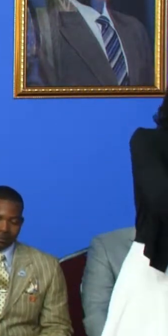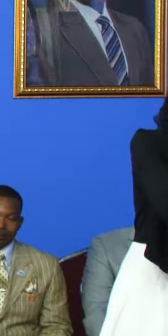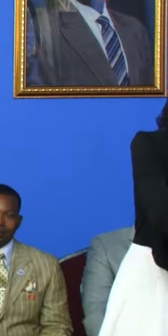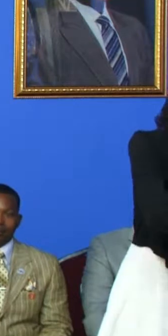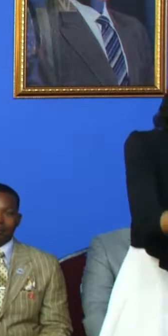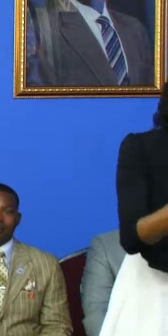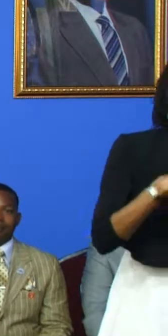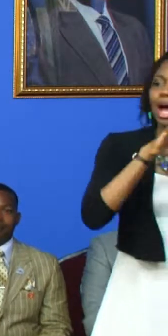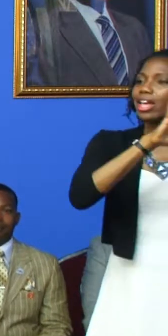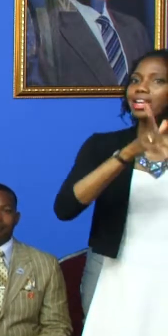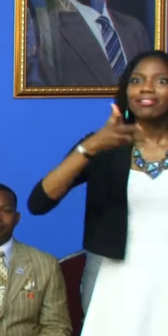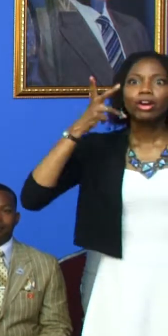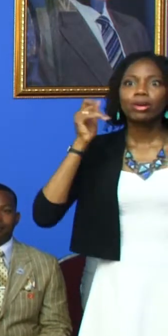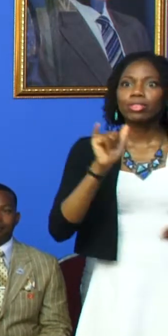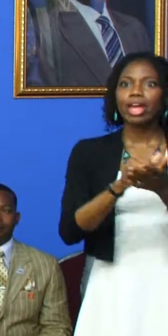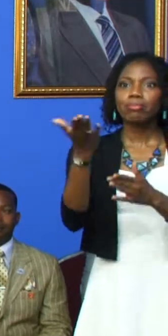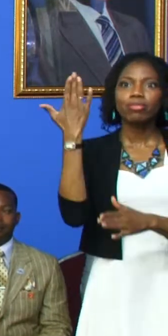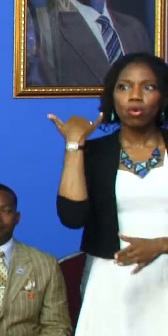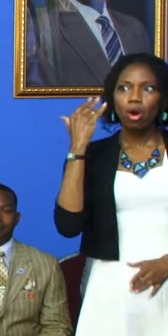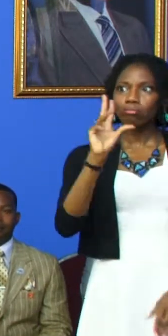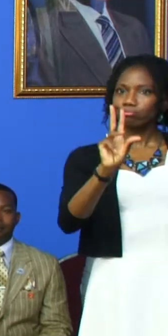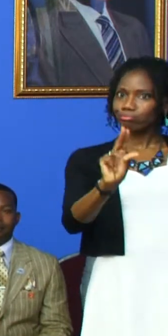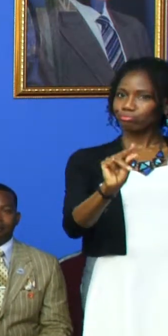ain't never heard nothing like that in my life.